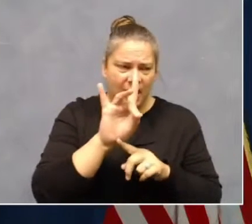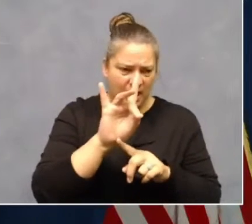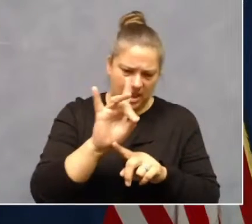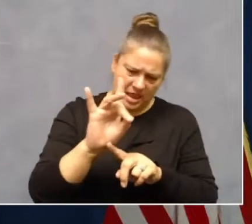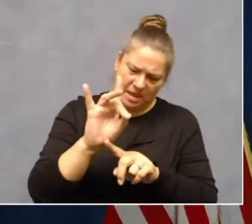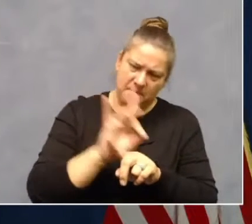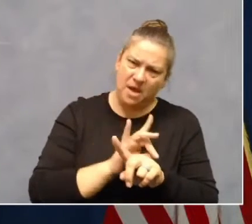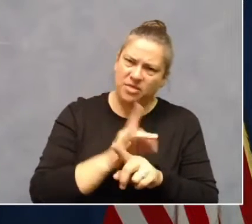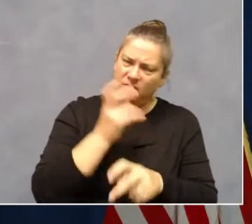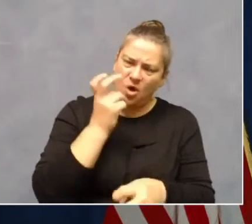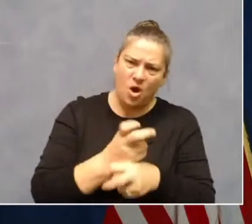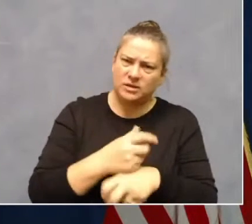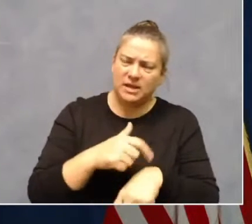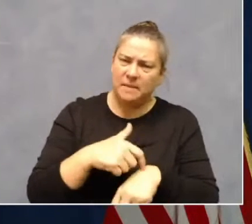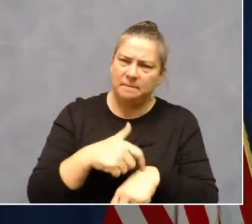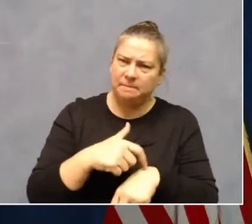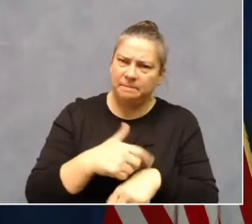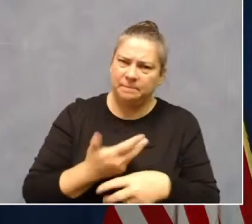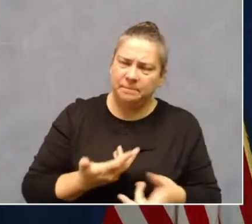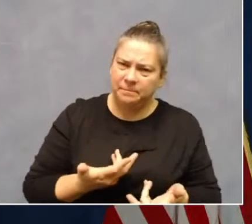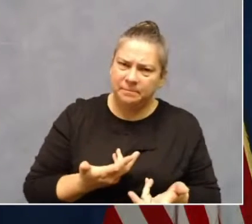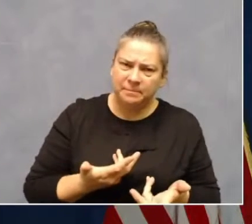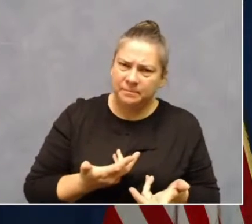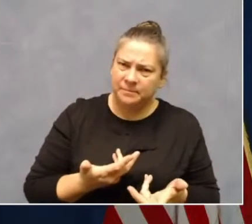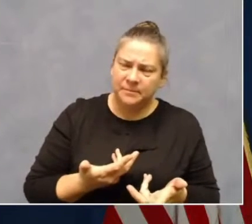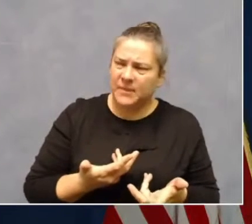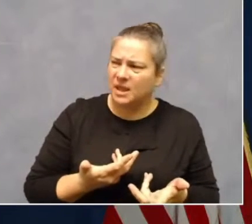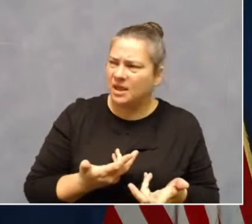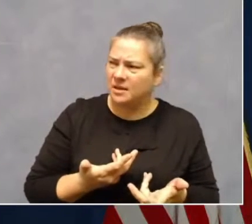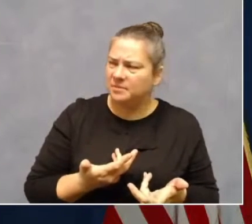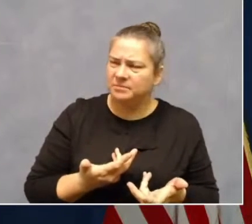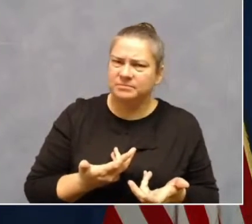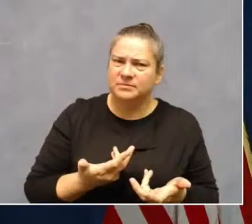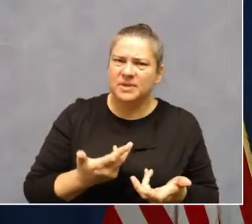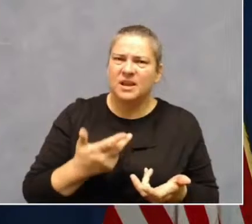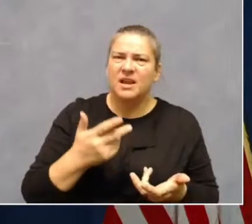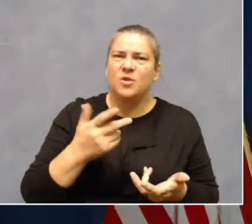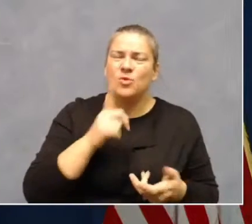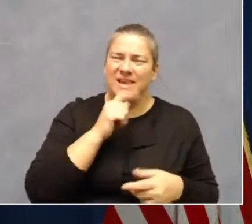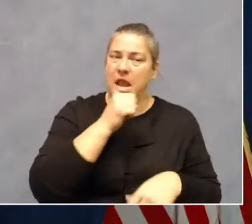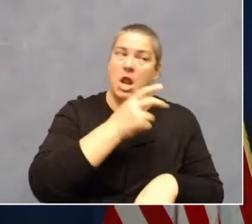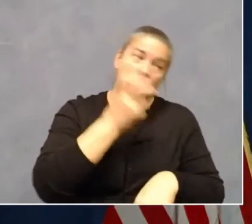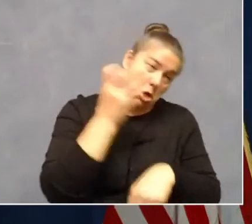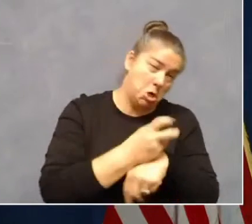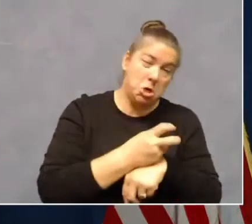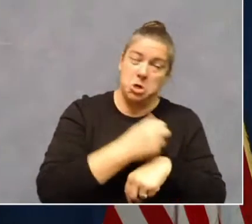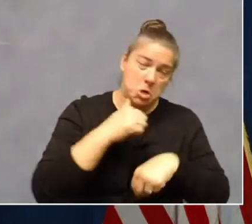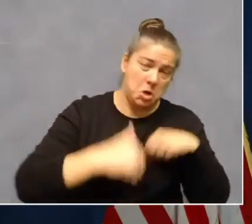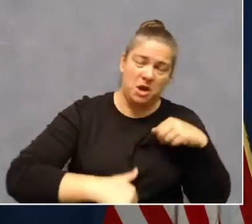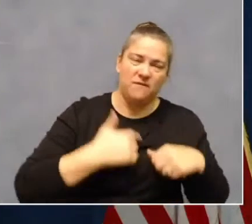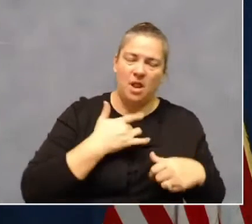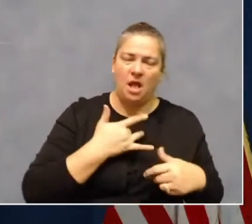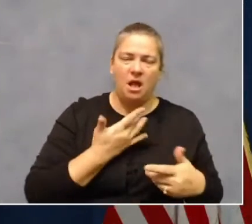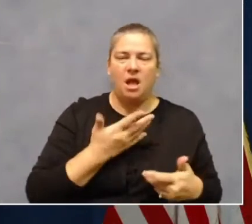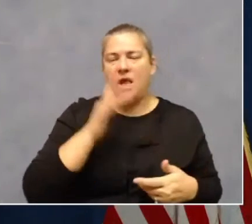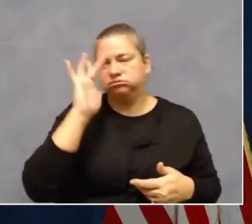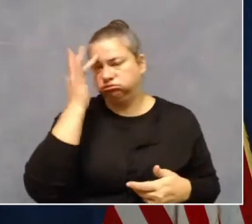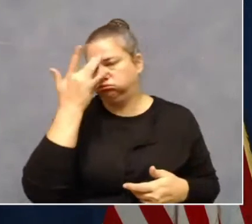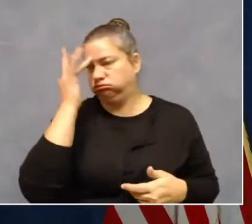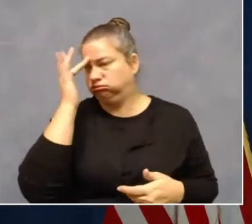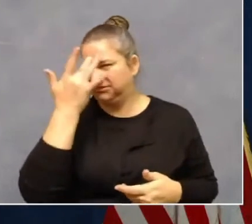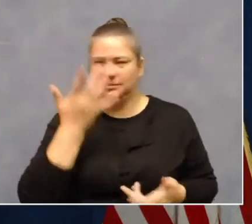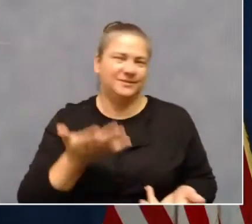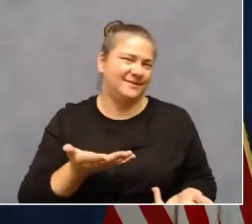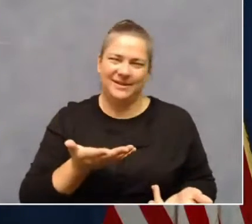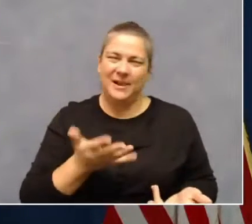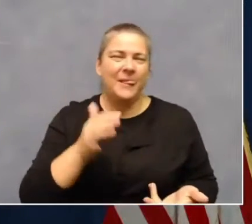difficulty, not even difficulty, of inconvenience? It's a test of our strength. It's a test of our will.